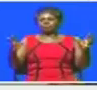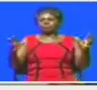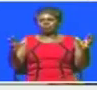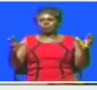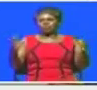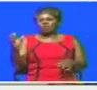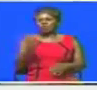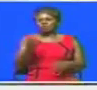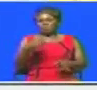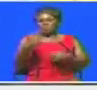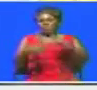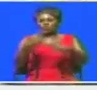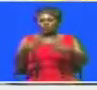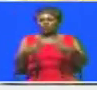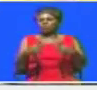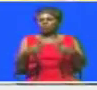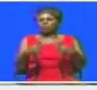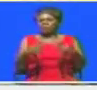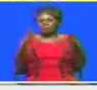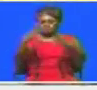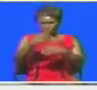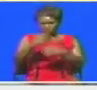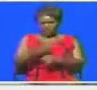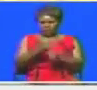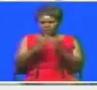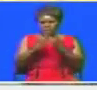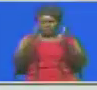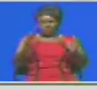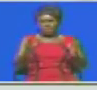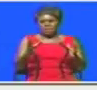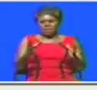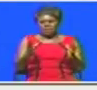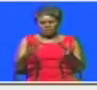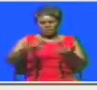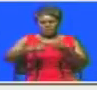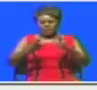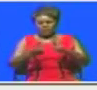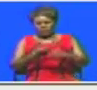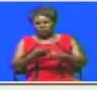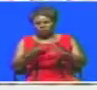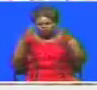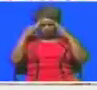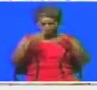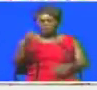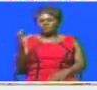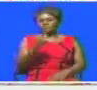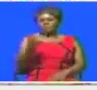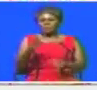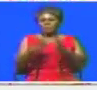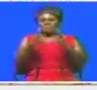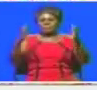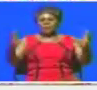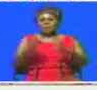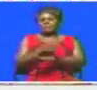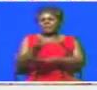for customers rages. The company is betting big on maintaining supplier relations and customer focus as it expands her